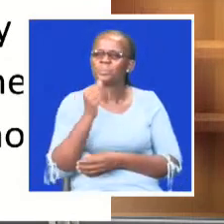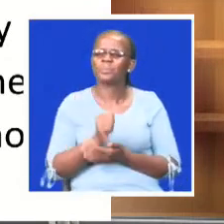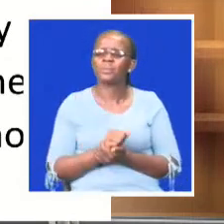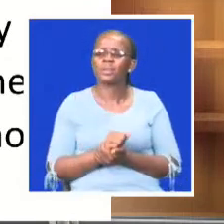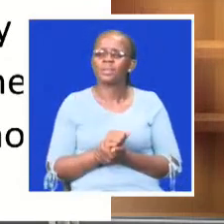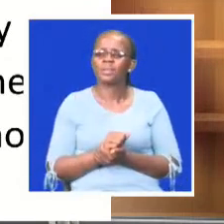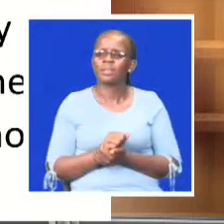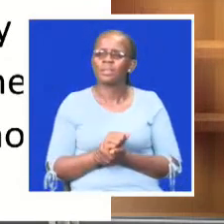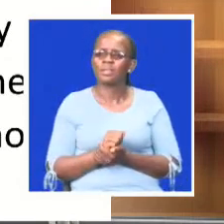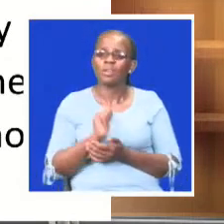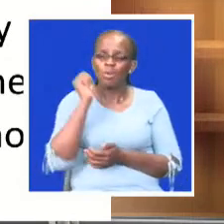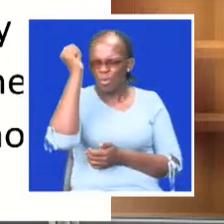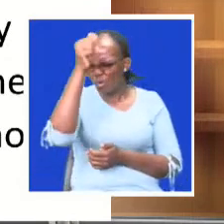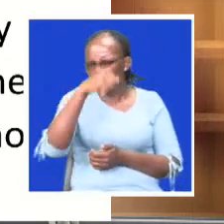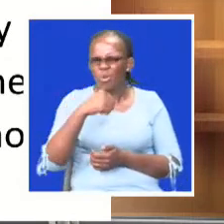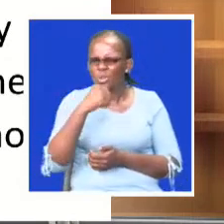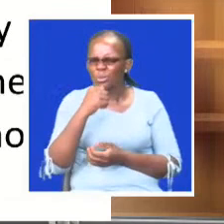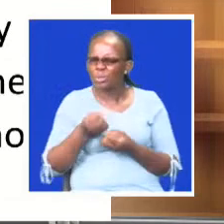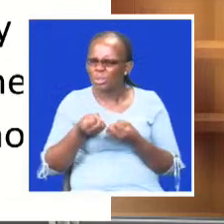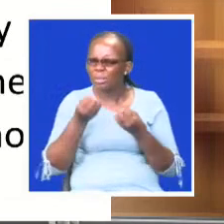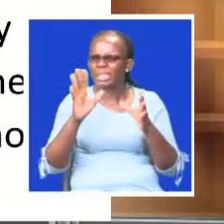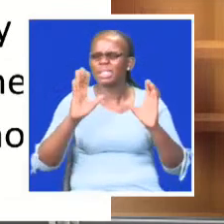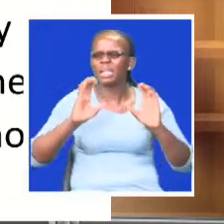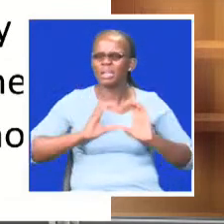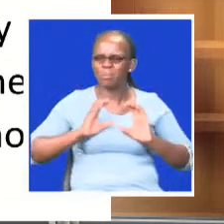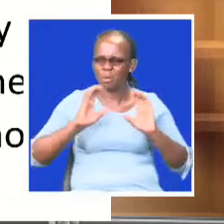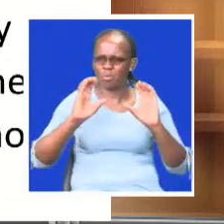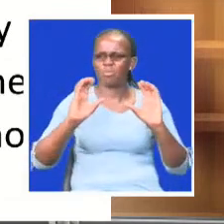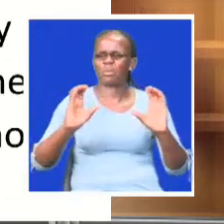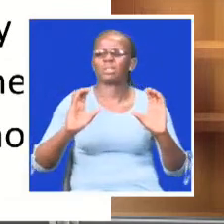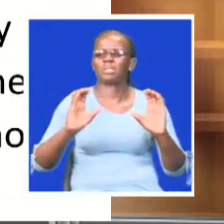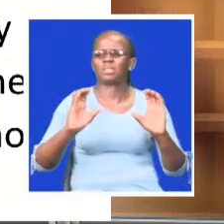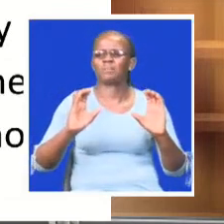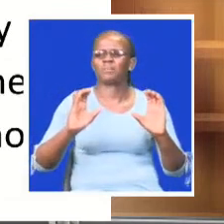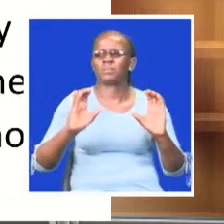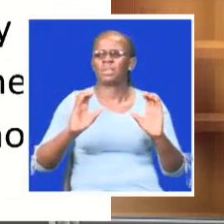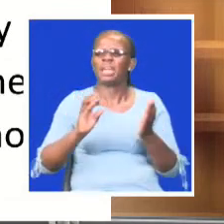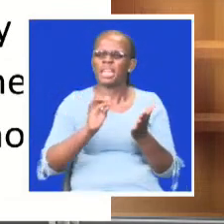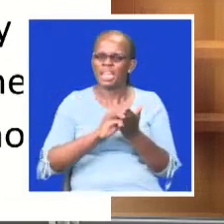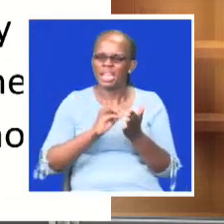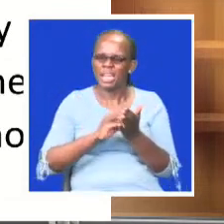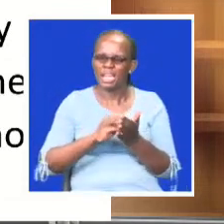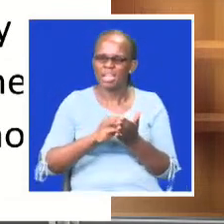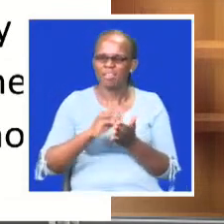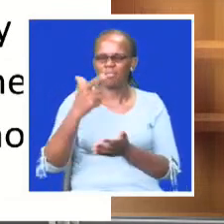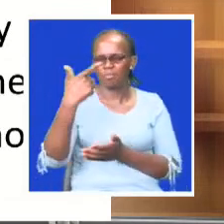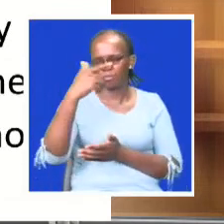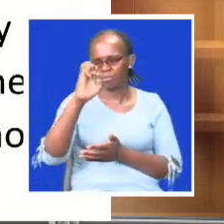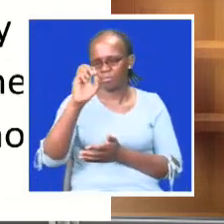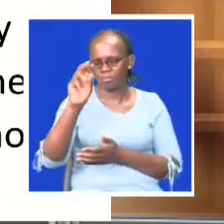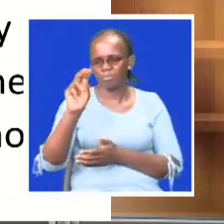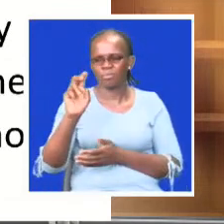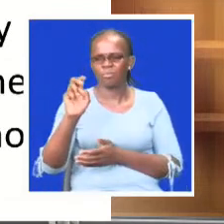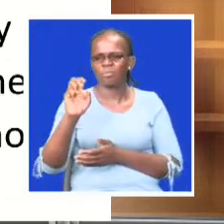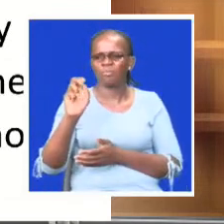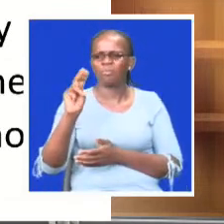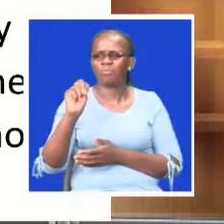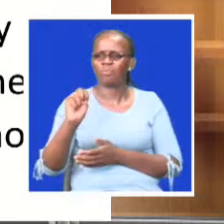Then God gave them commands that they are found in Genesis 2, verse